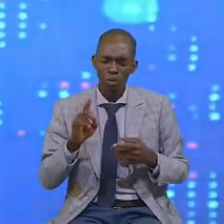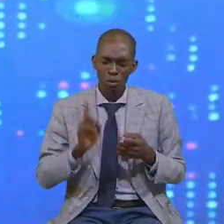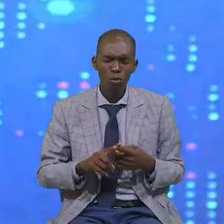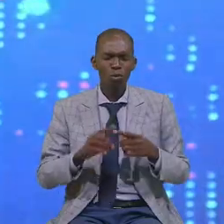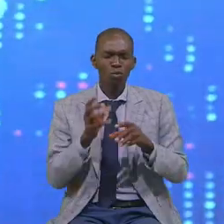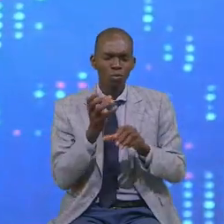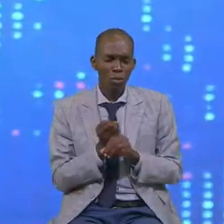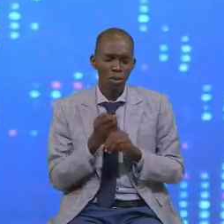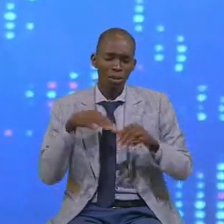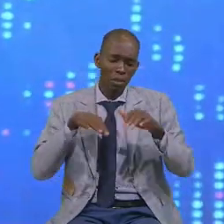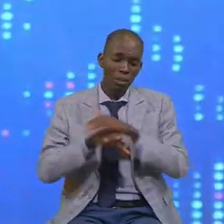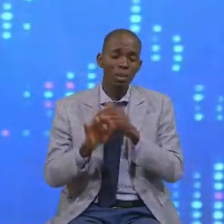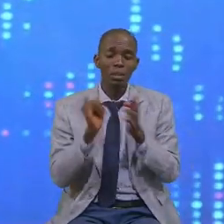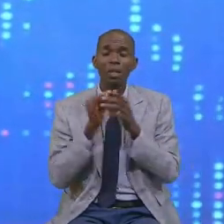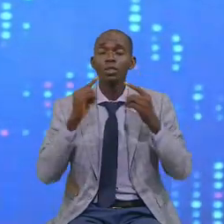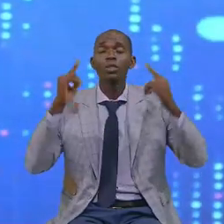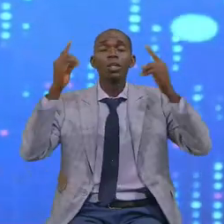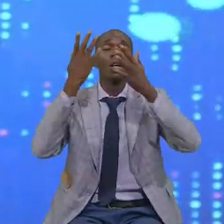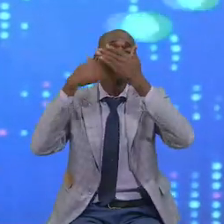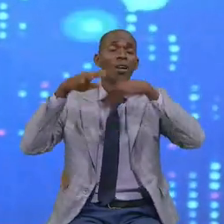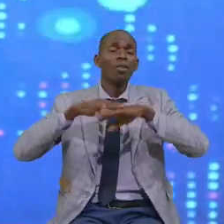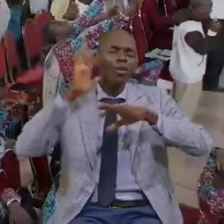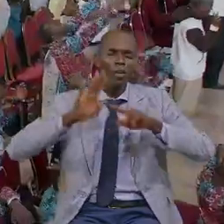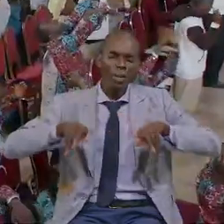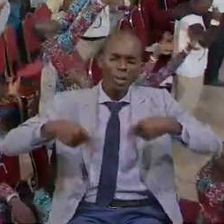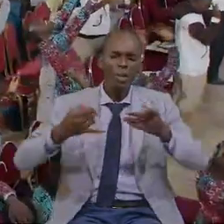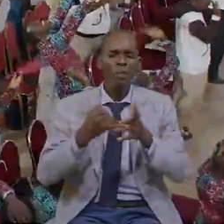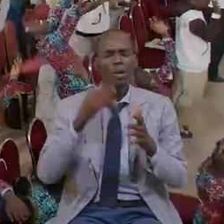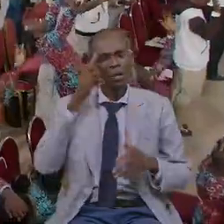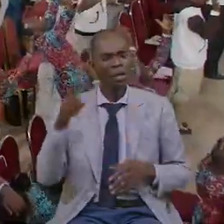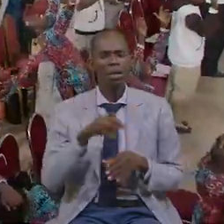success, heaven will provide it for you.